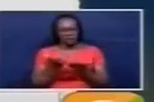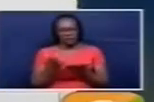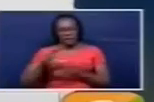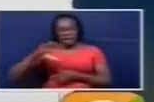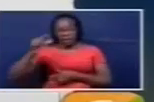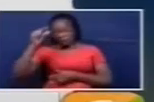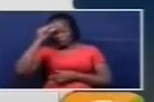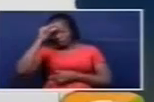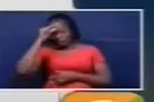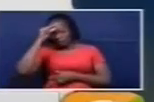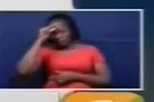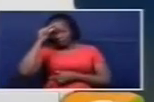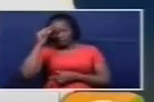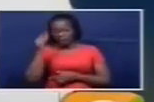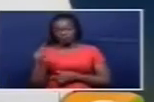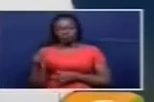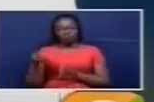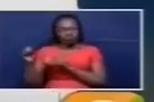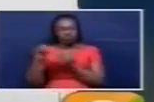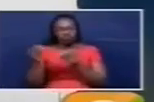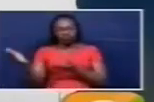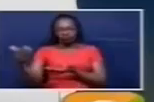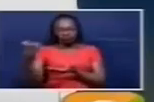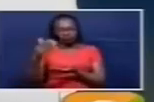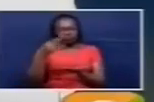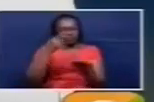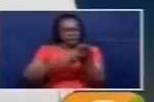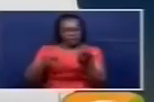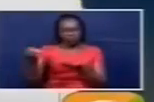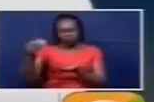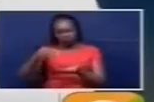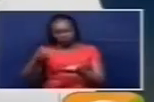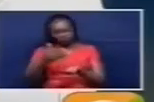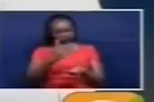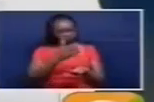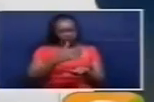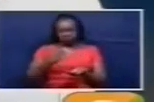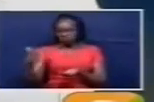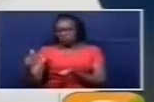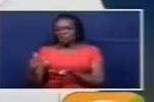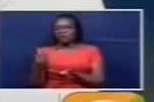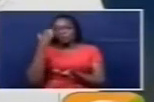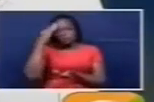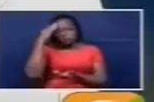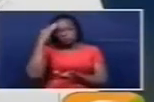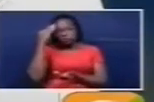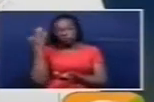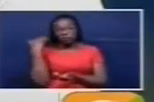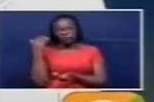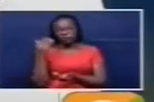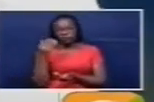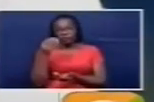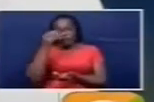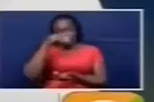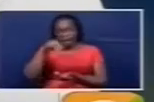government operates vans that go around collecting. It's called Nyamu. I was a hawker. It's called a carnival. Do you know the elephant who kunyuma ndovu? So it's called animal because